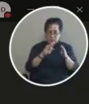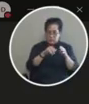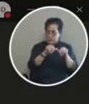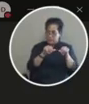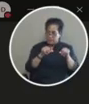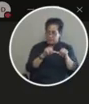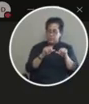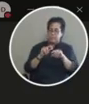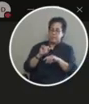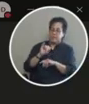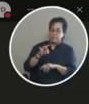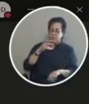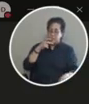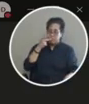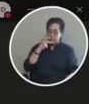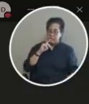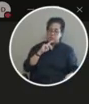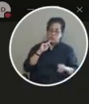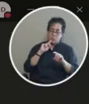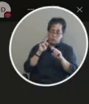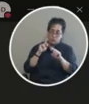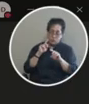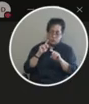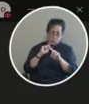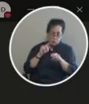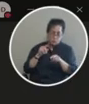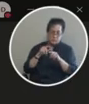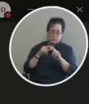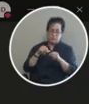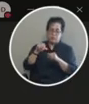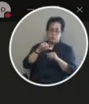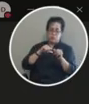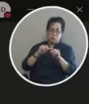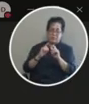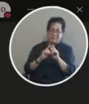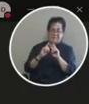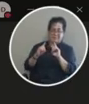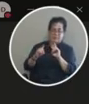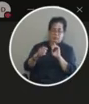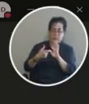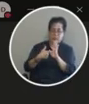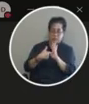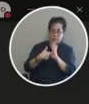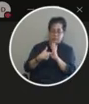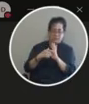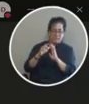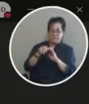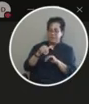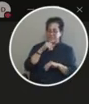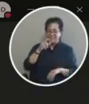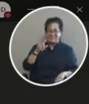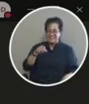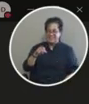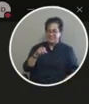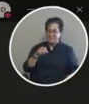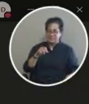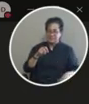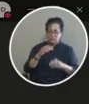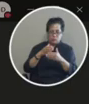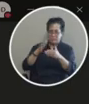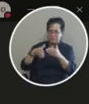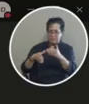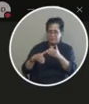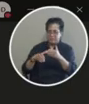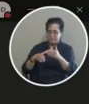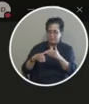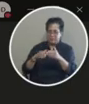However, if the public order, though, says that social distancing is required, that is not a necessity to be completed.